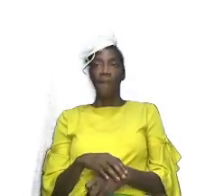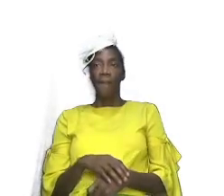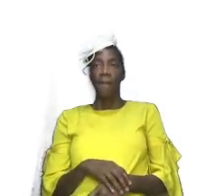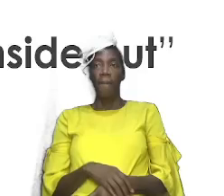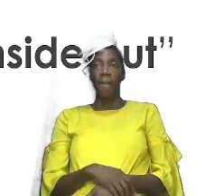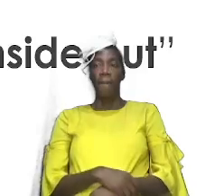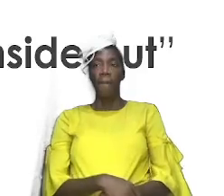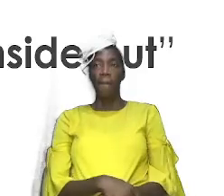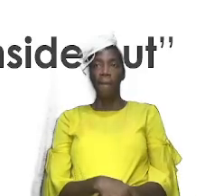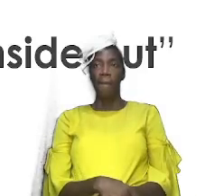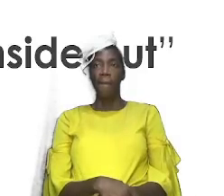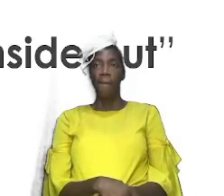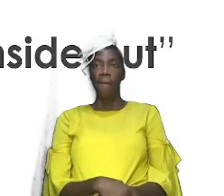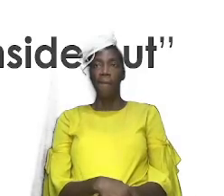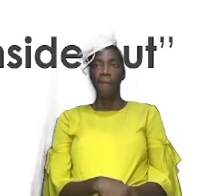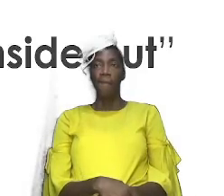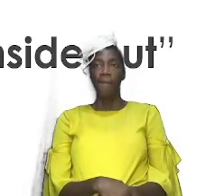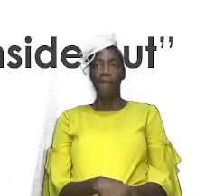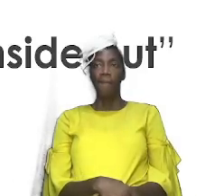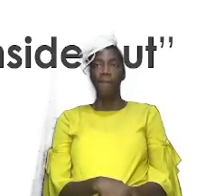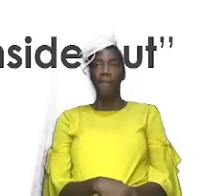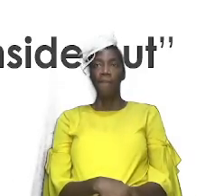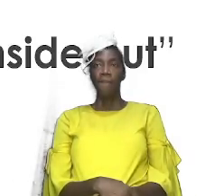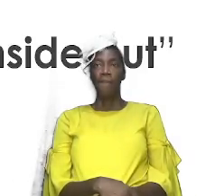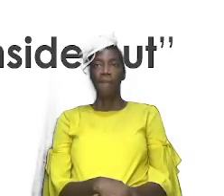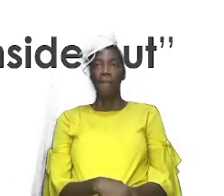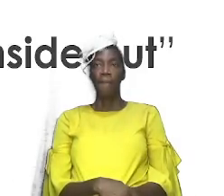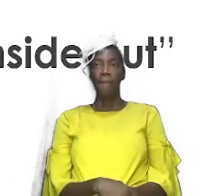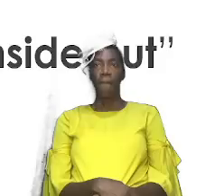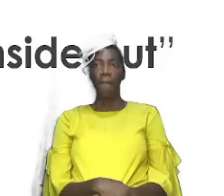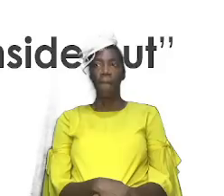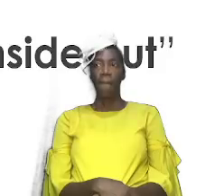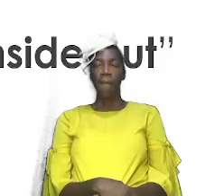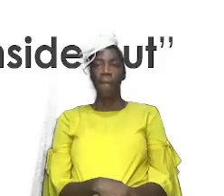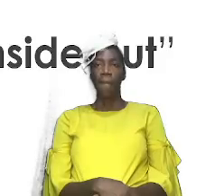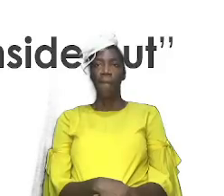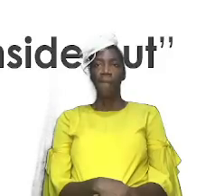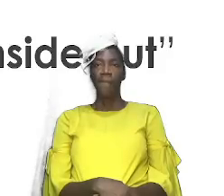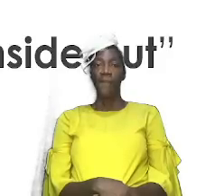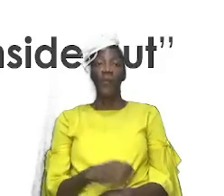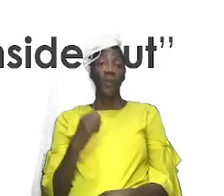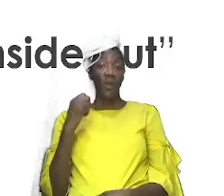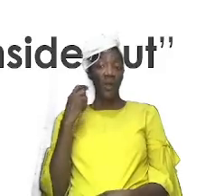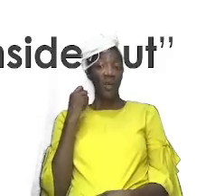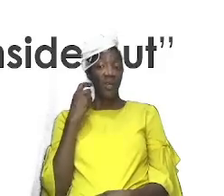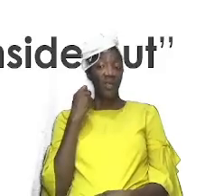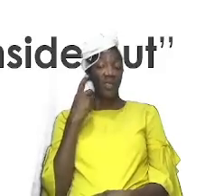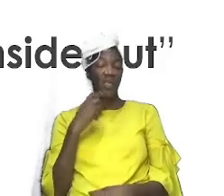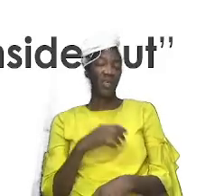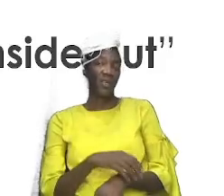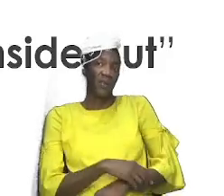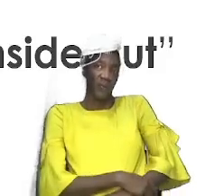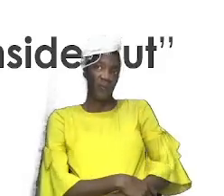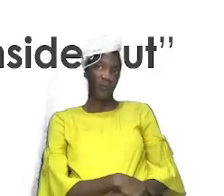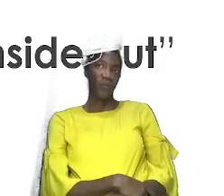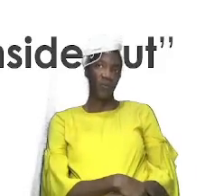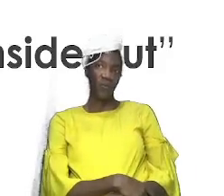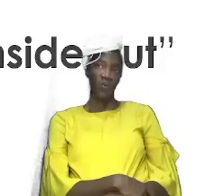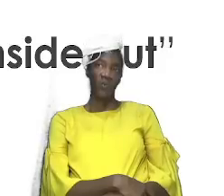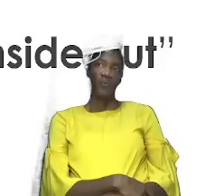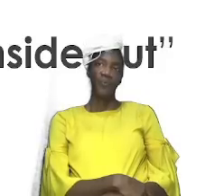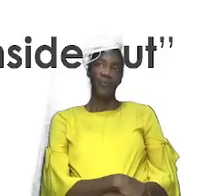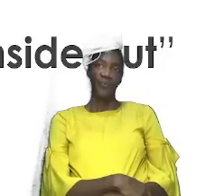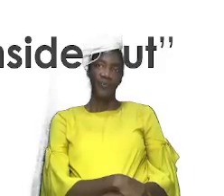and we're turning the slides with just a minute. Yeah, right. Now, I want us to understand something because I want us to make it clear. We have touched at this last